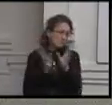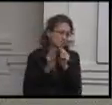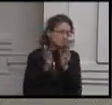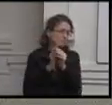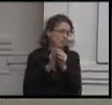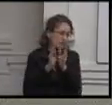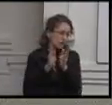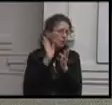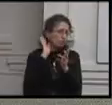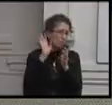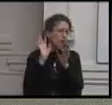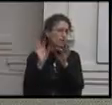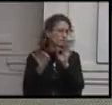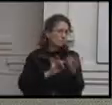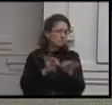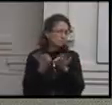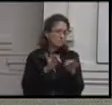but